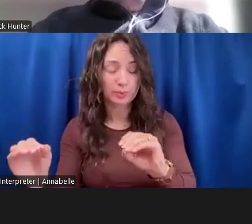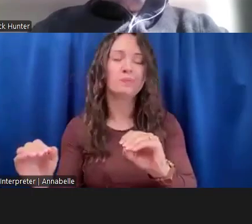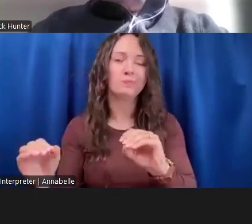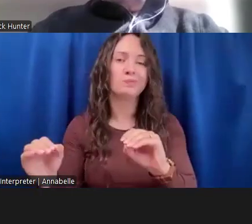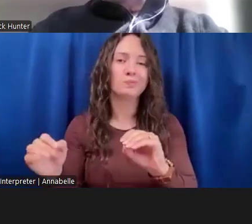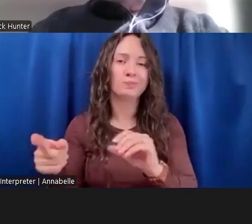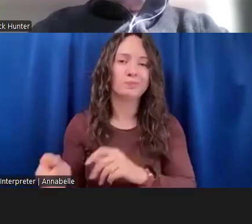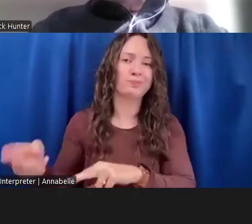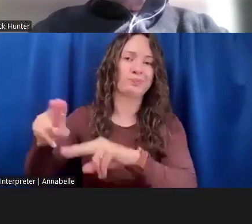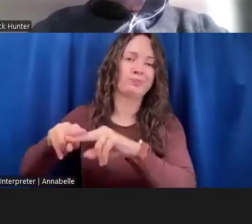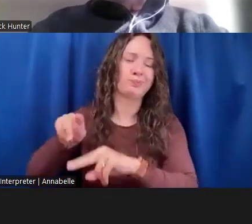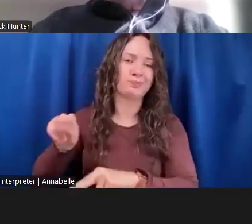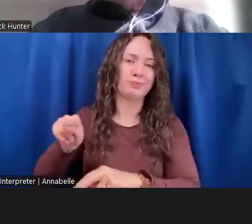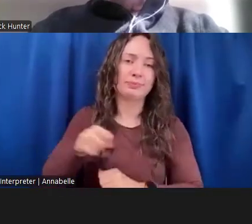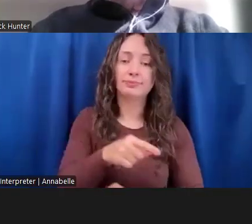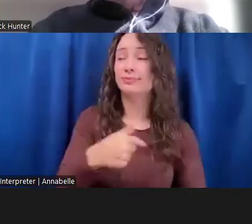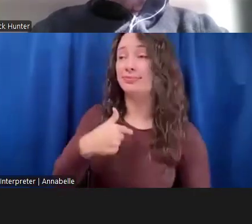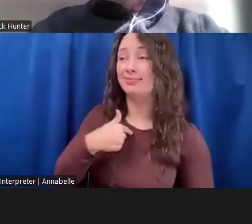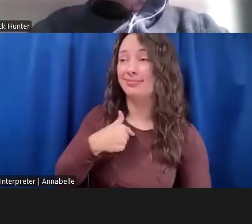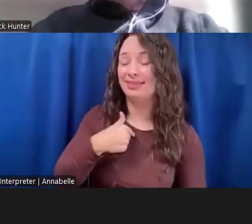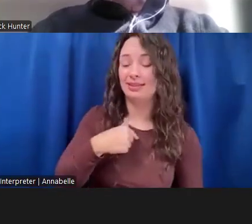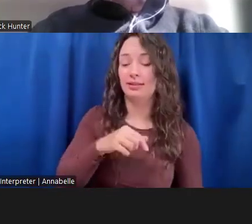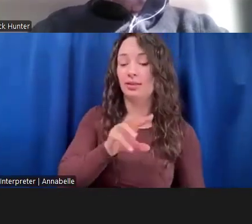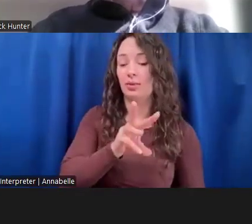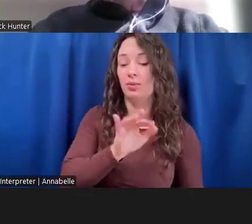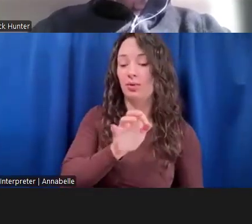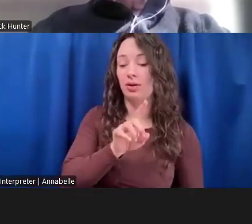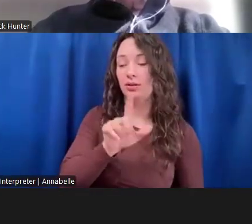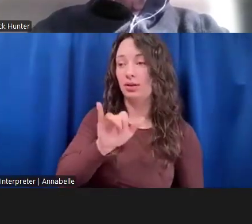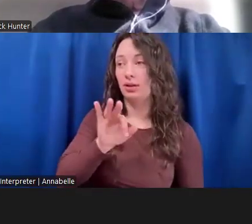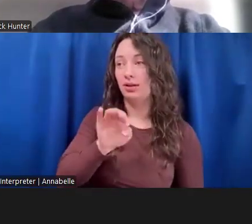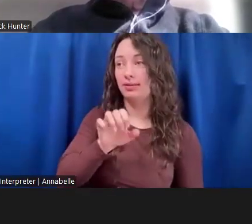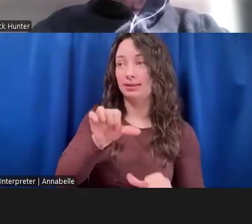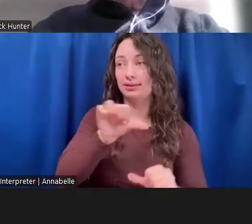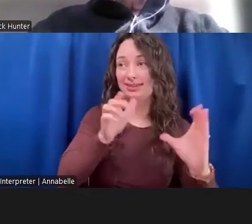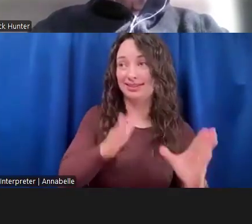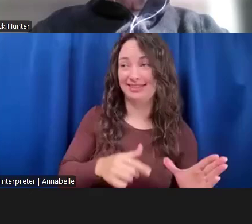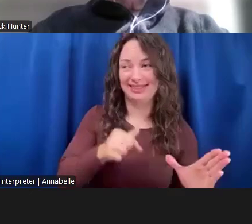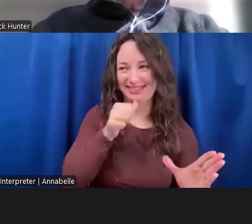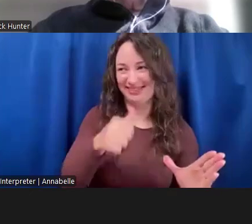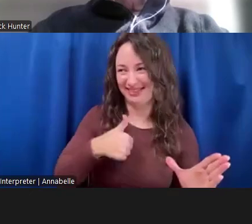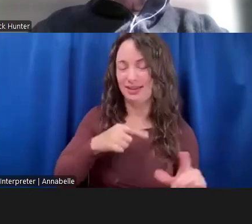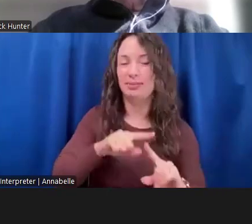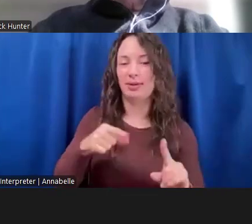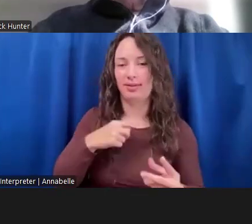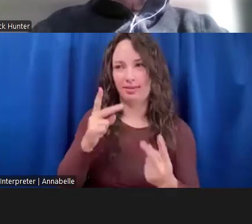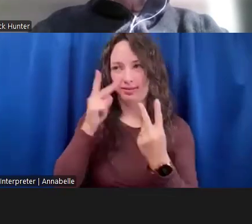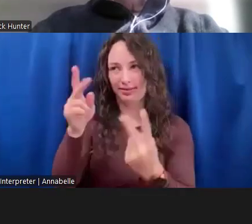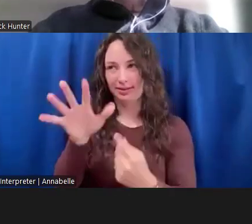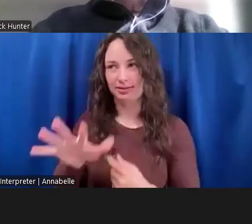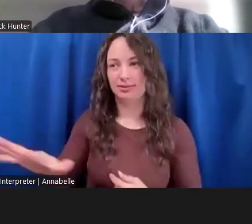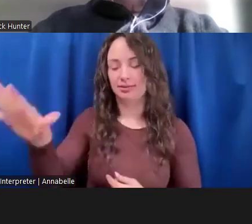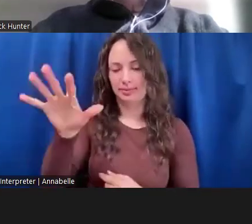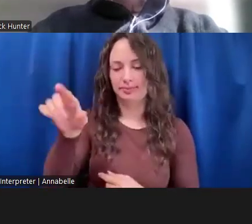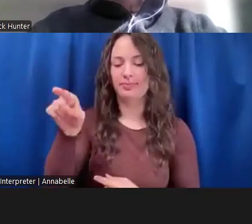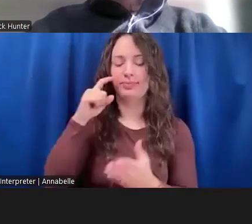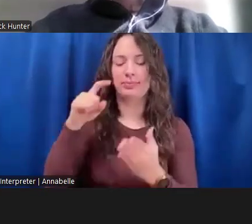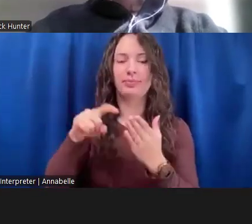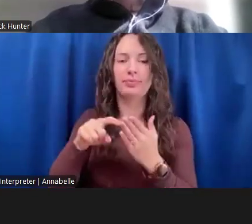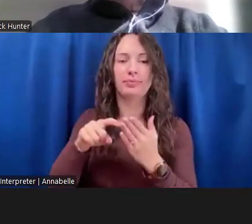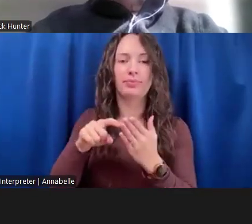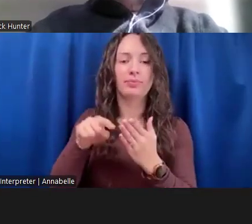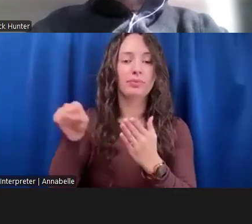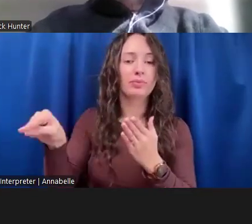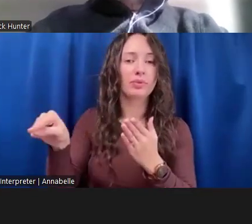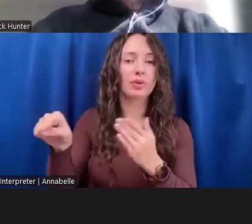And I'm not a wildlife scientist, but I've been up to the Huron-Manistee National Forest, and the Kirtland warbler needs young jack pine.